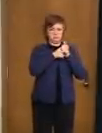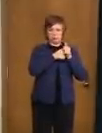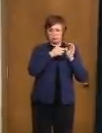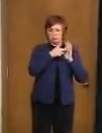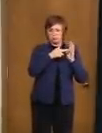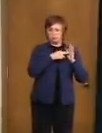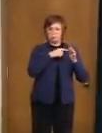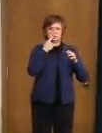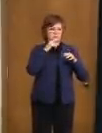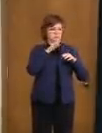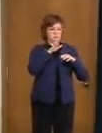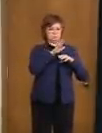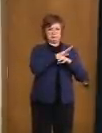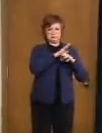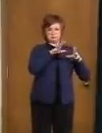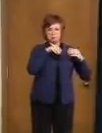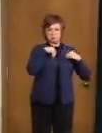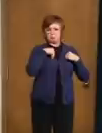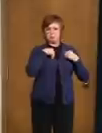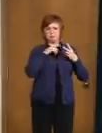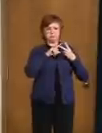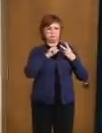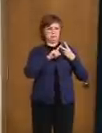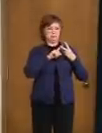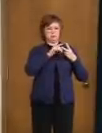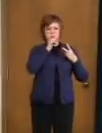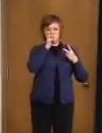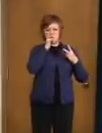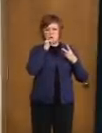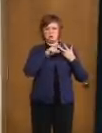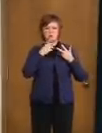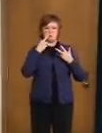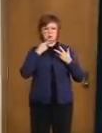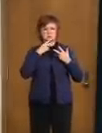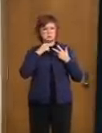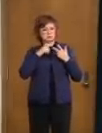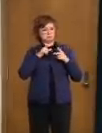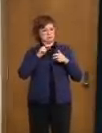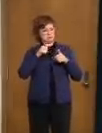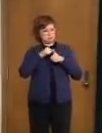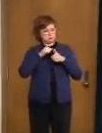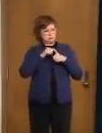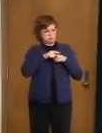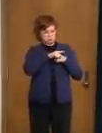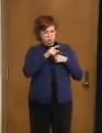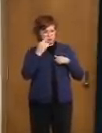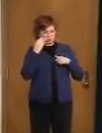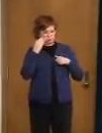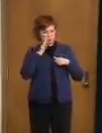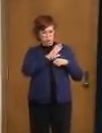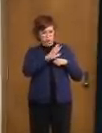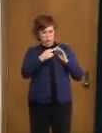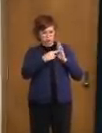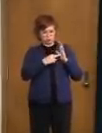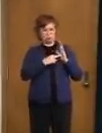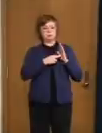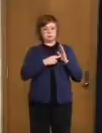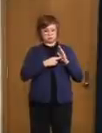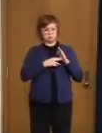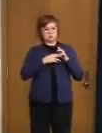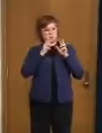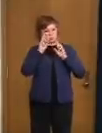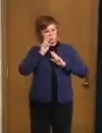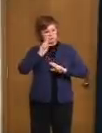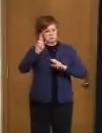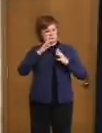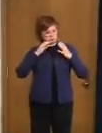today. It's really good to relook at them, irrespective if you've been running a business and know the guidelines, irrespective if you're a customer